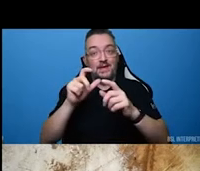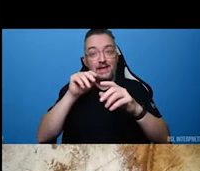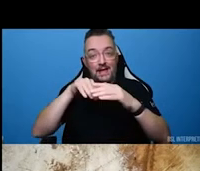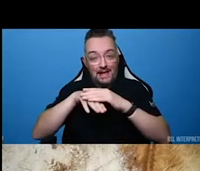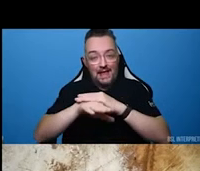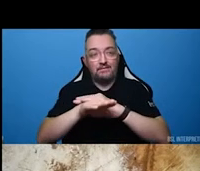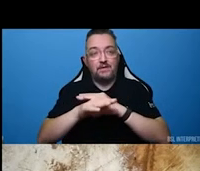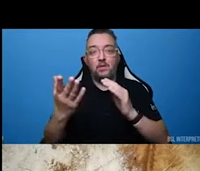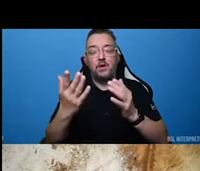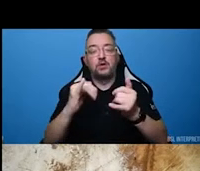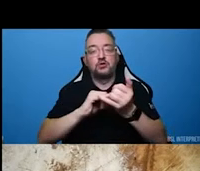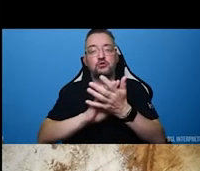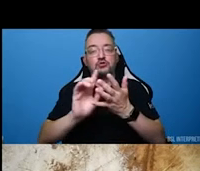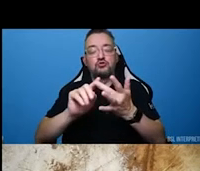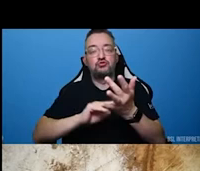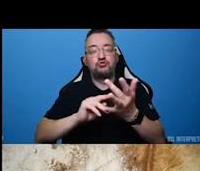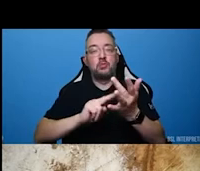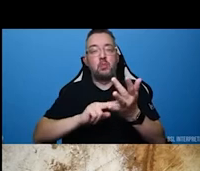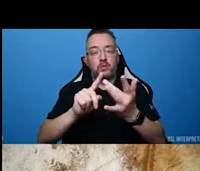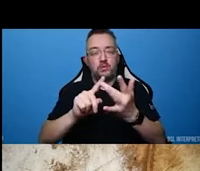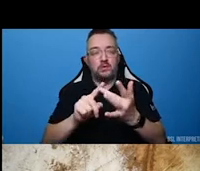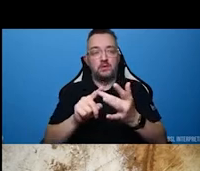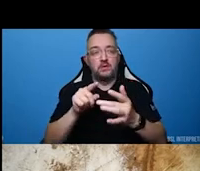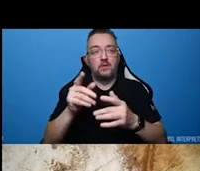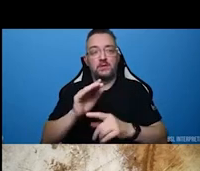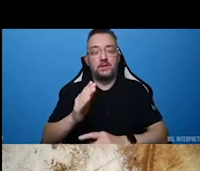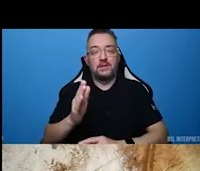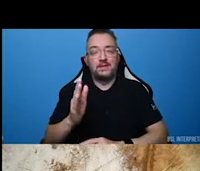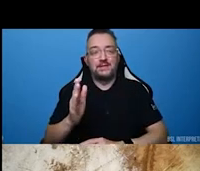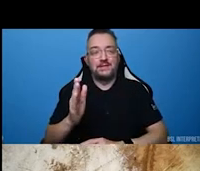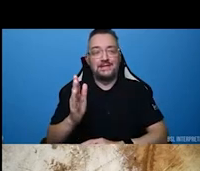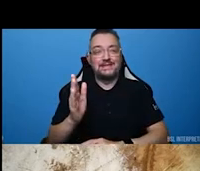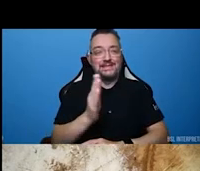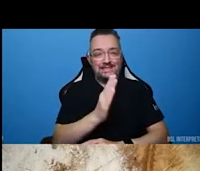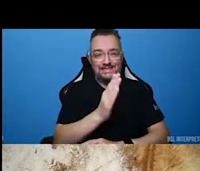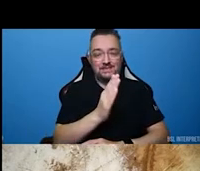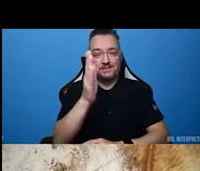Shimoni. Shimoni is off the east coast of Kenya.